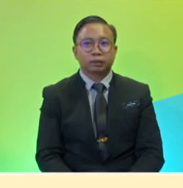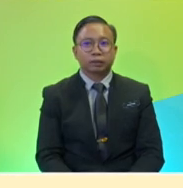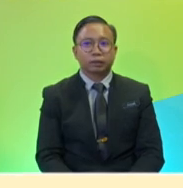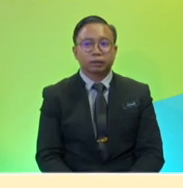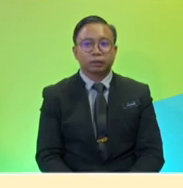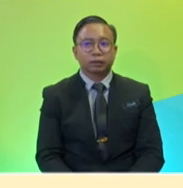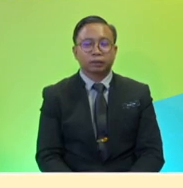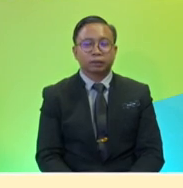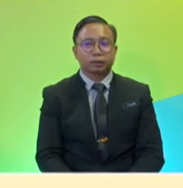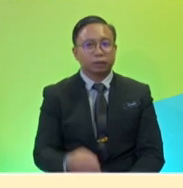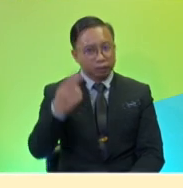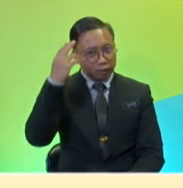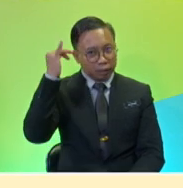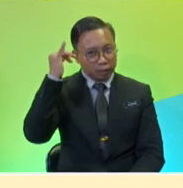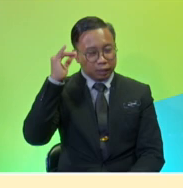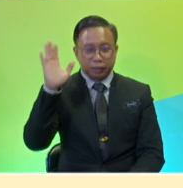Hi, teacher. Okay.